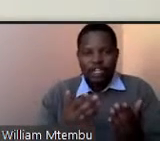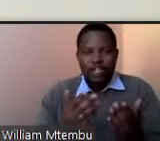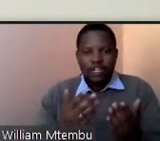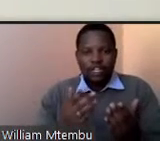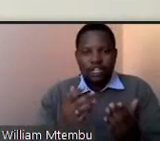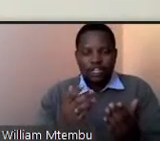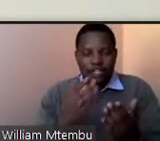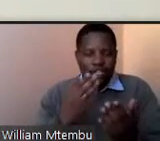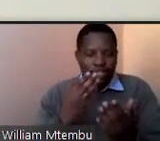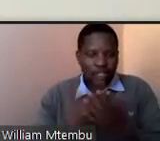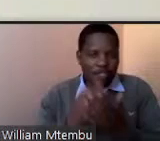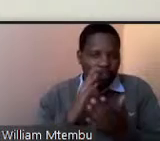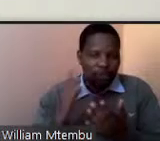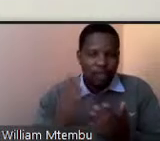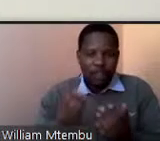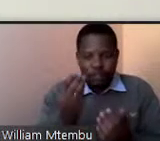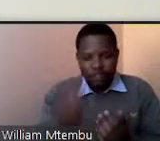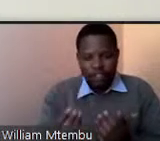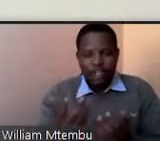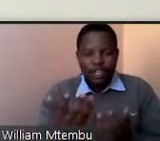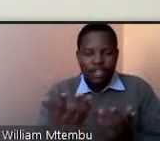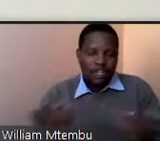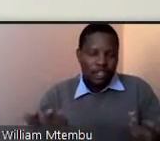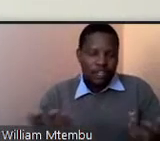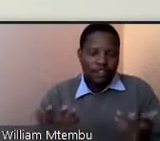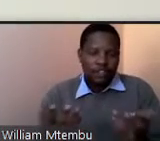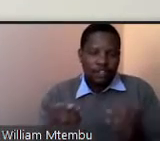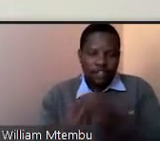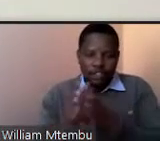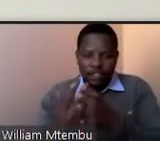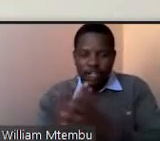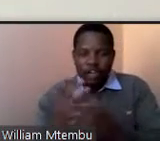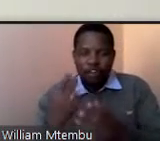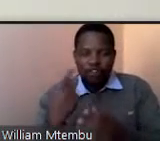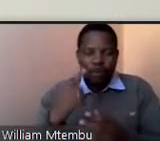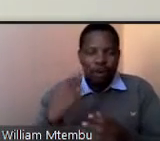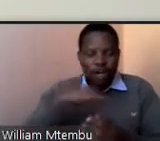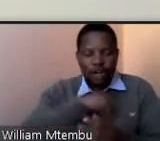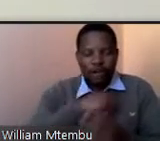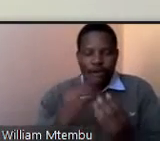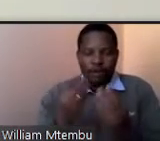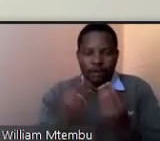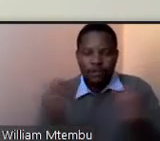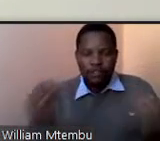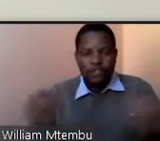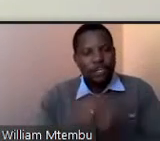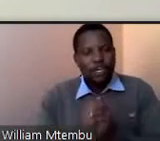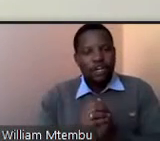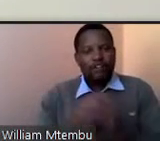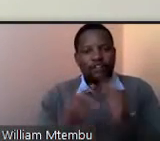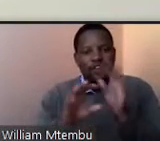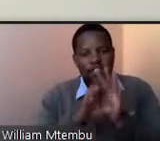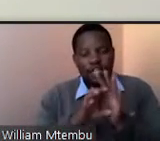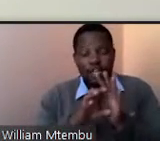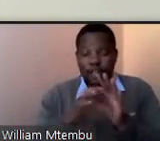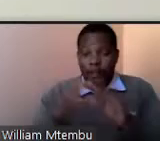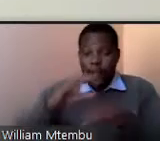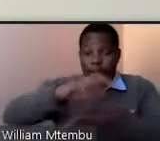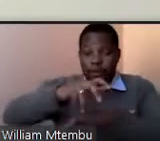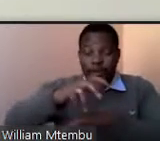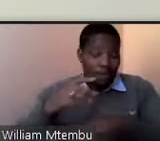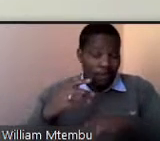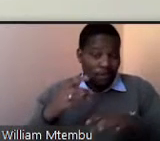early stages of the growth of our kids. For instance, the province has already started with